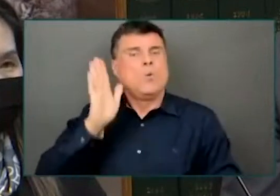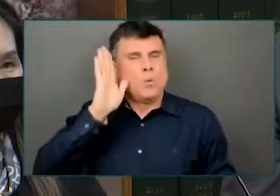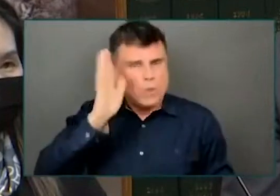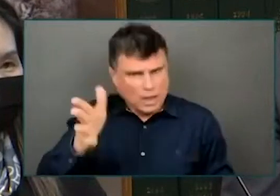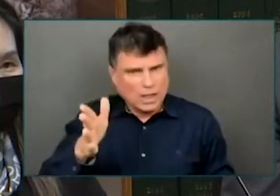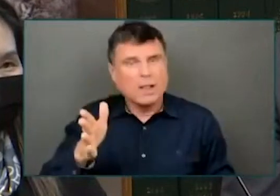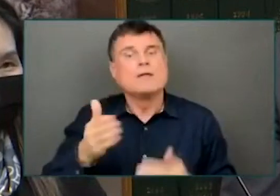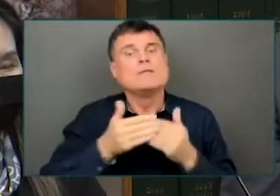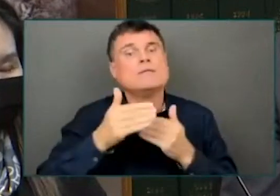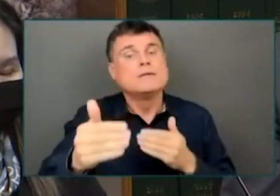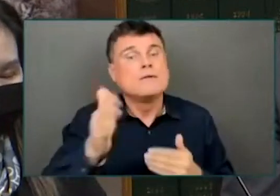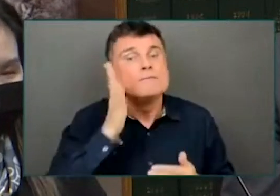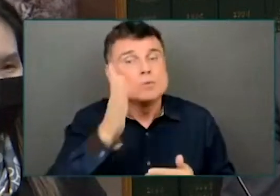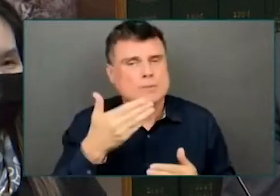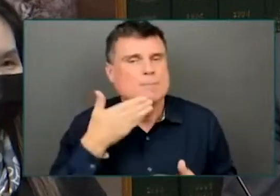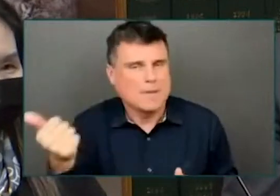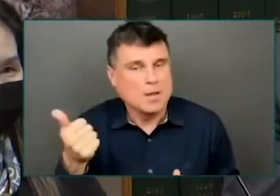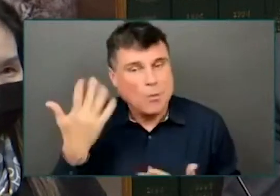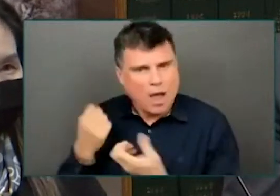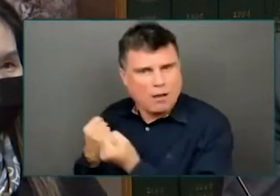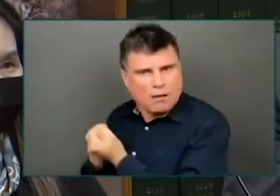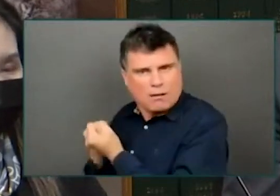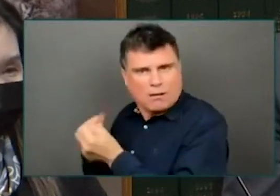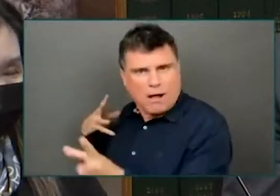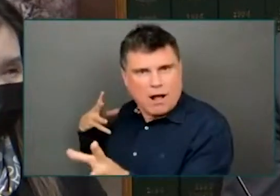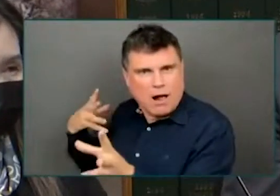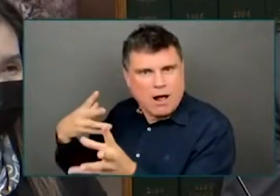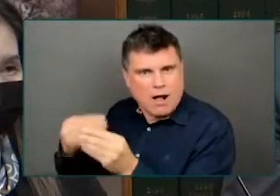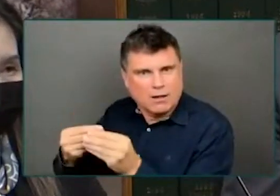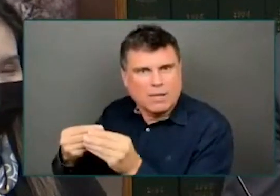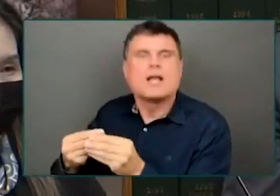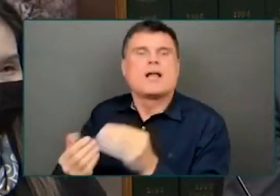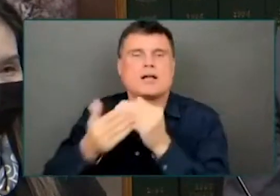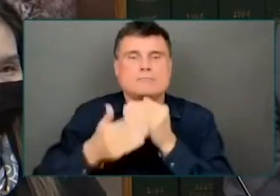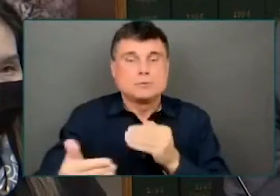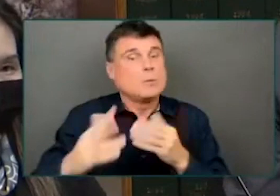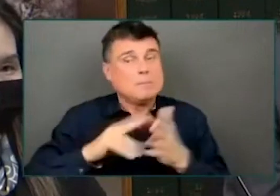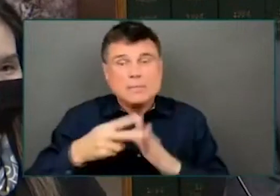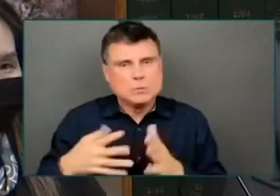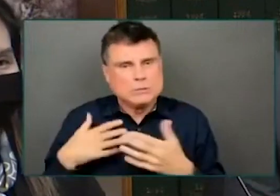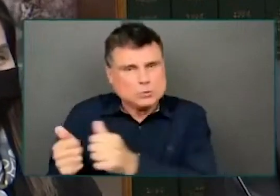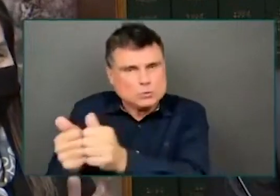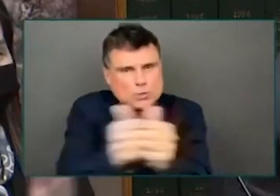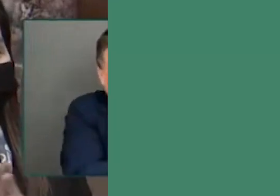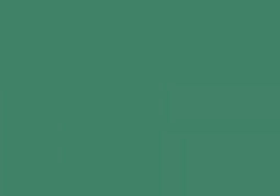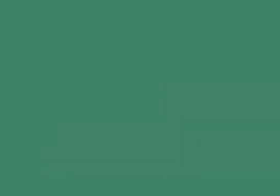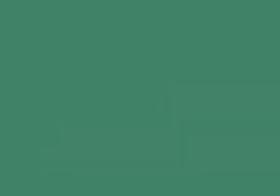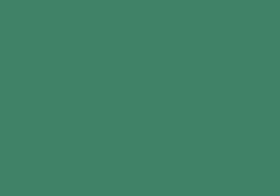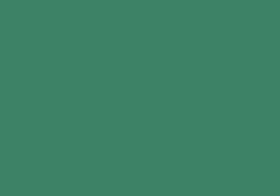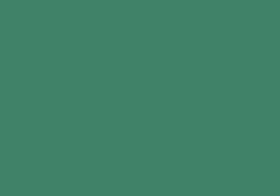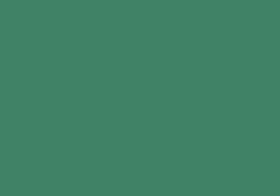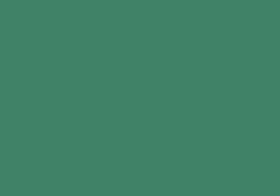together, Mr. Speaker, we will discover the opportunities that tomorrow holds. Thank you.